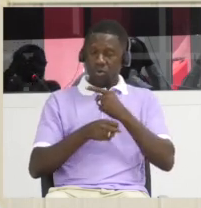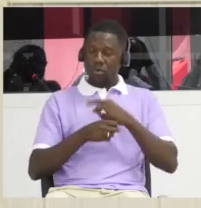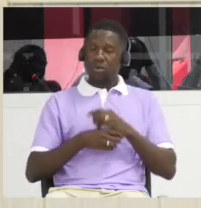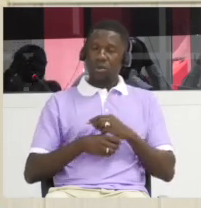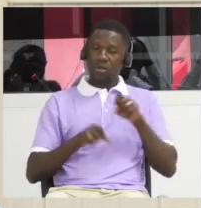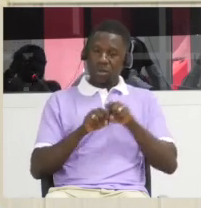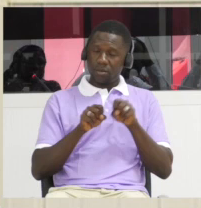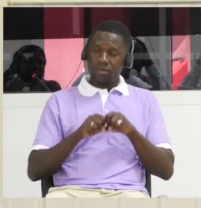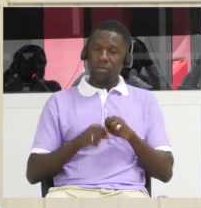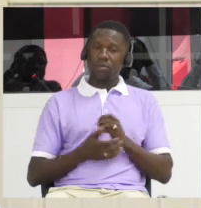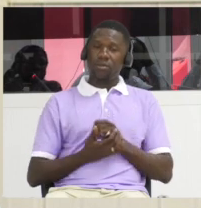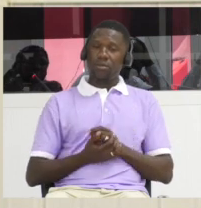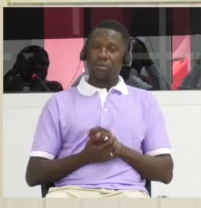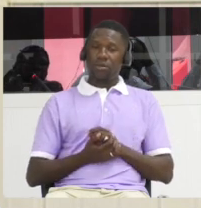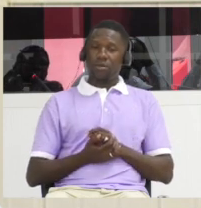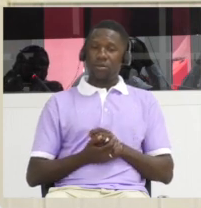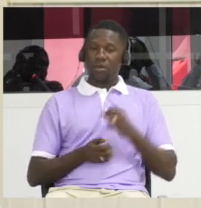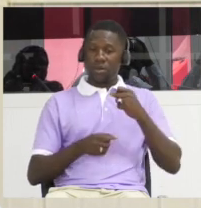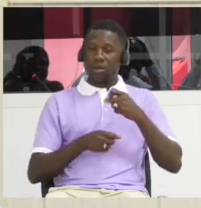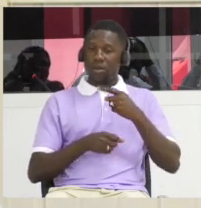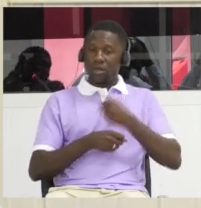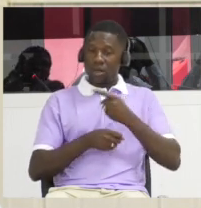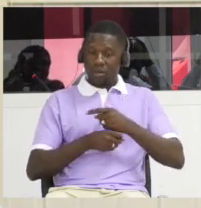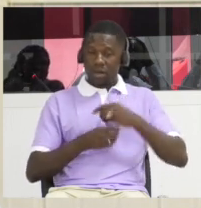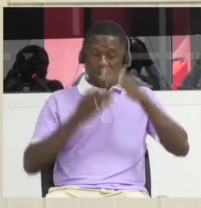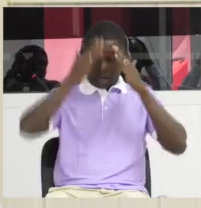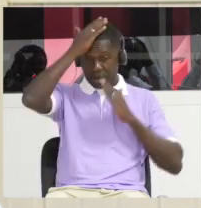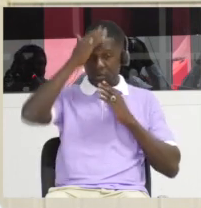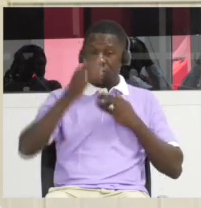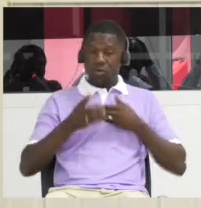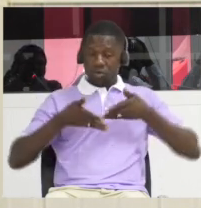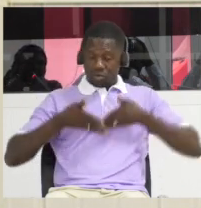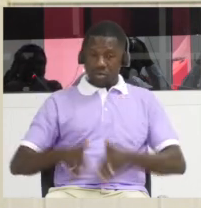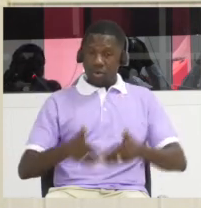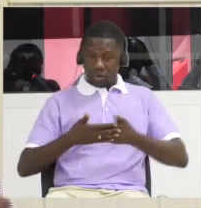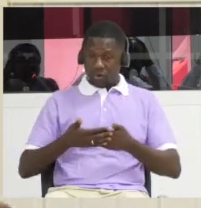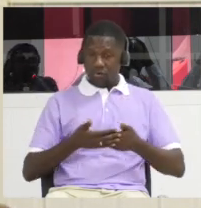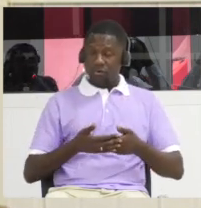the Confederation. Had it not been for the Confederation,